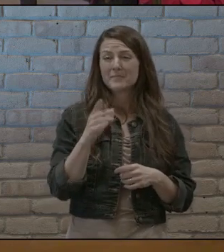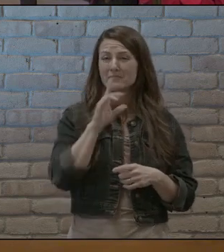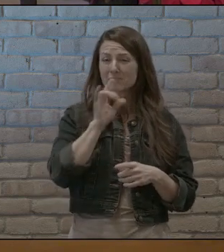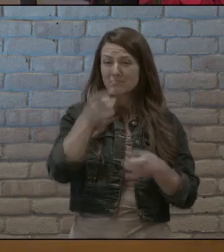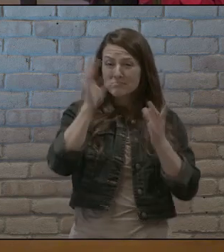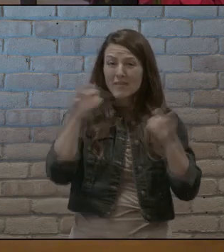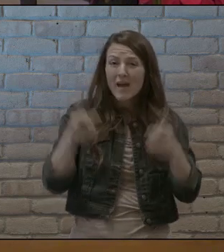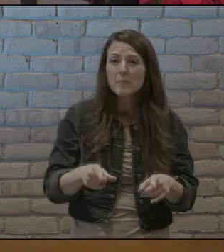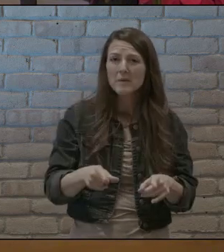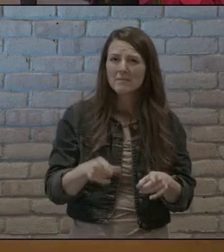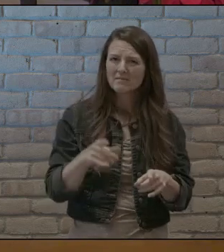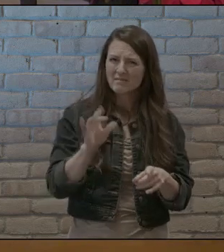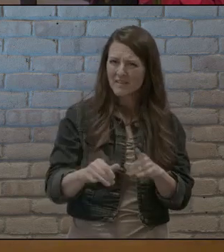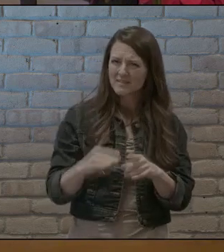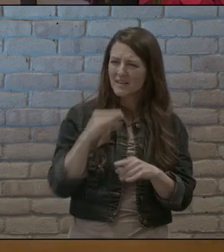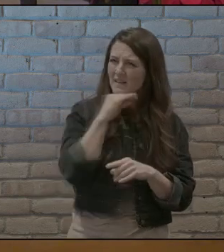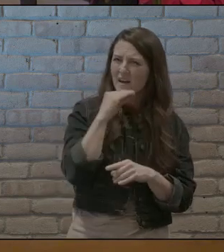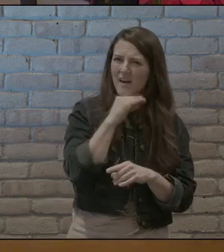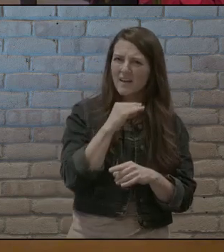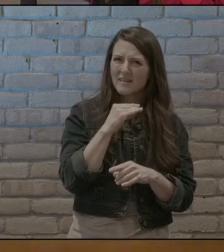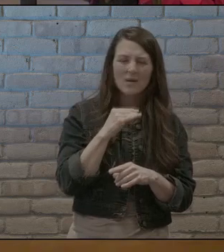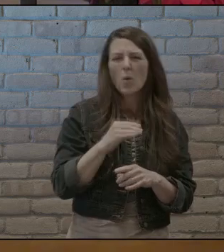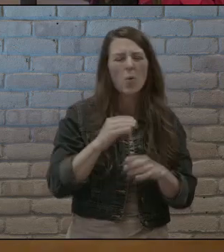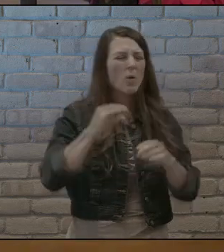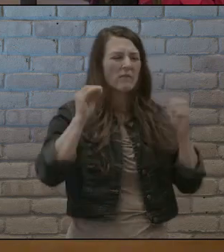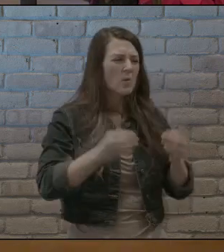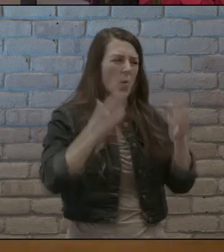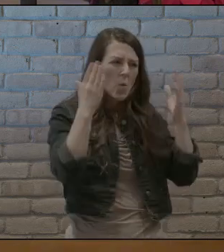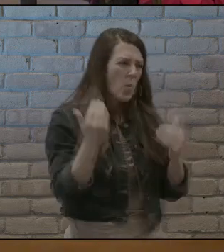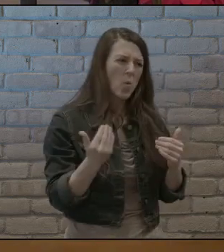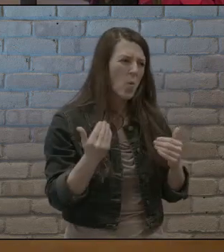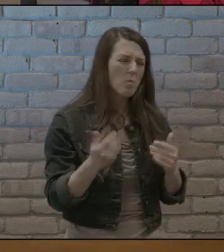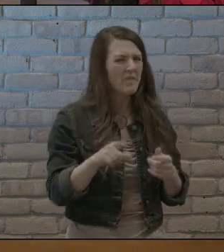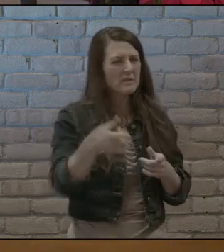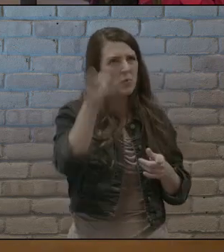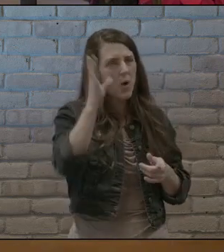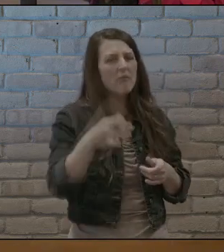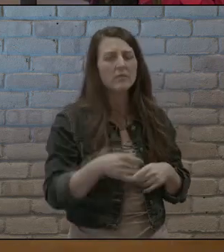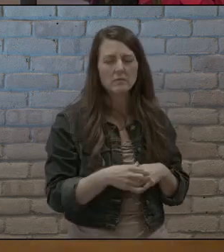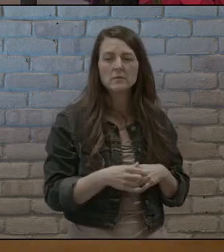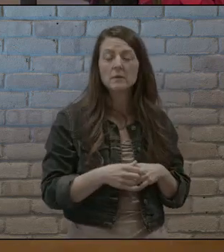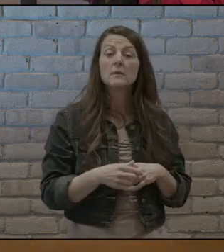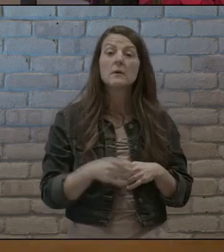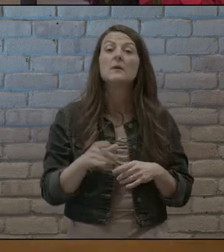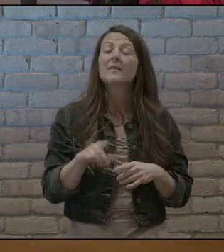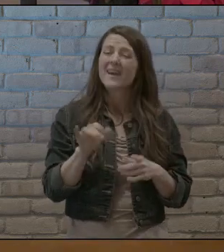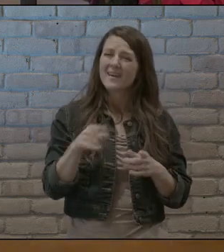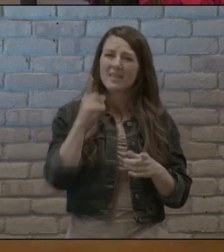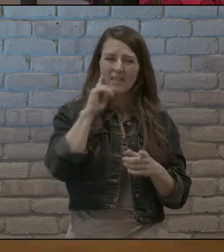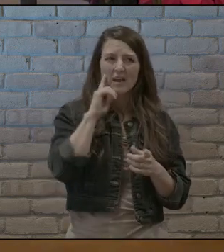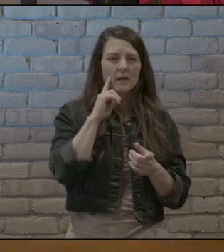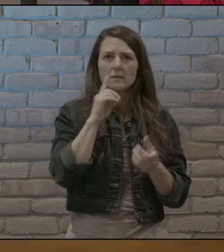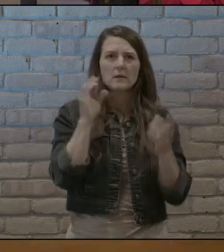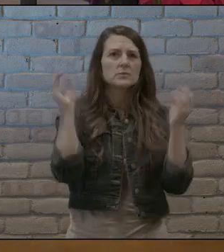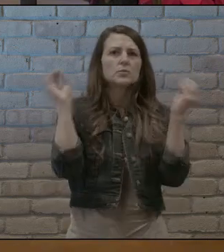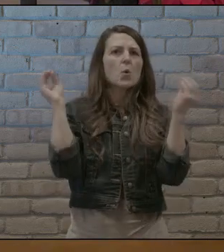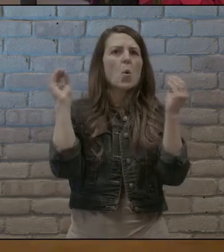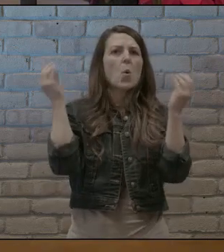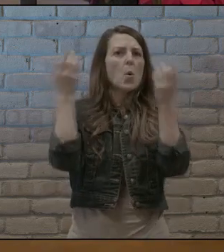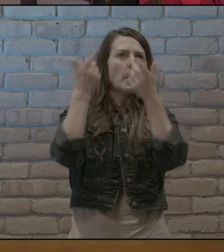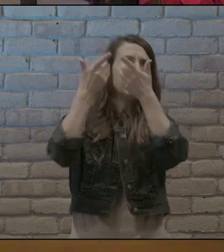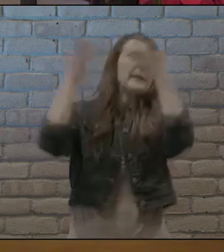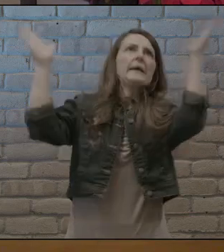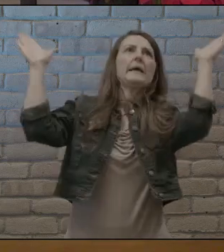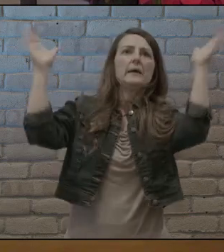is no hope. Crisis tells us there's no bigger picture going on. Crisis gives us tunnel vision into